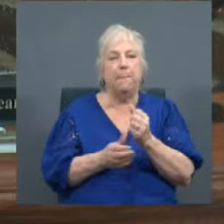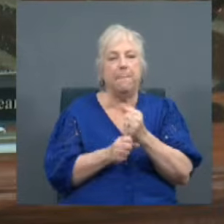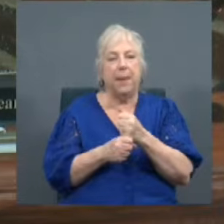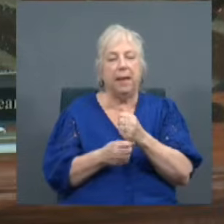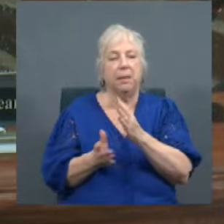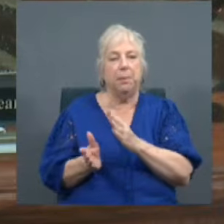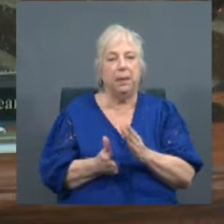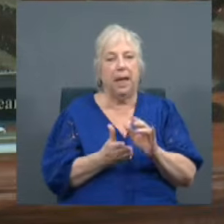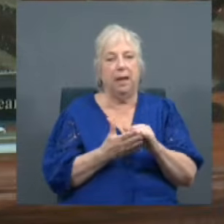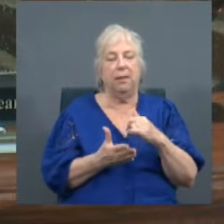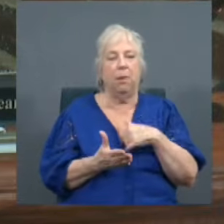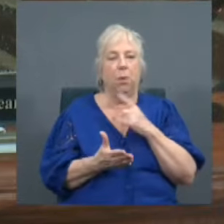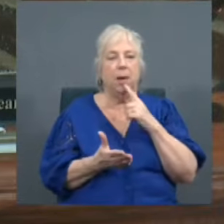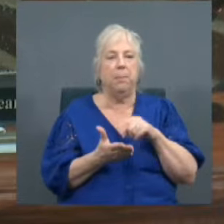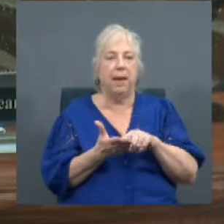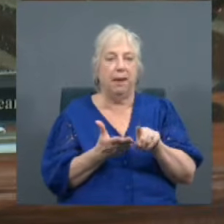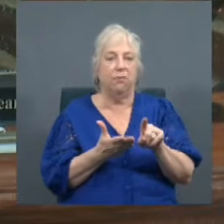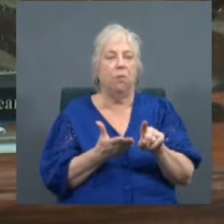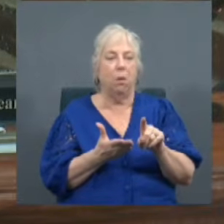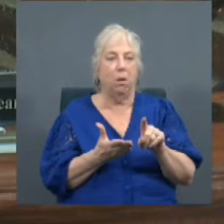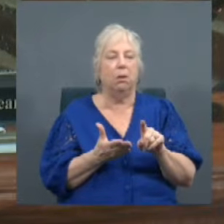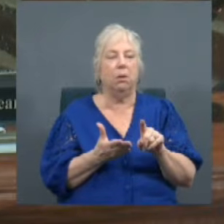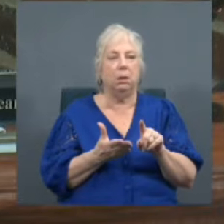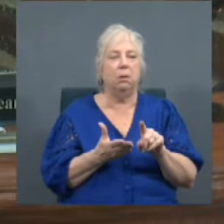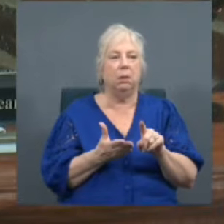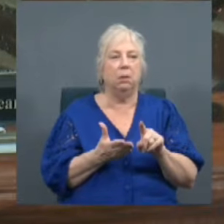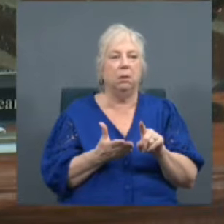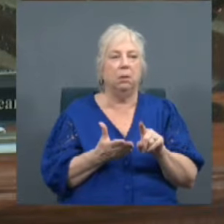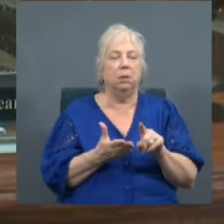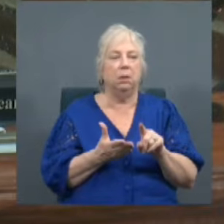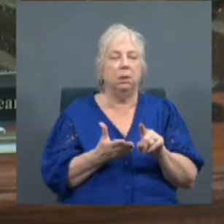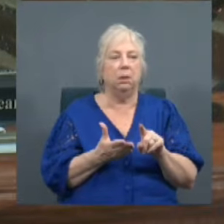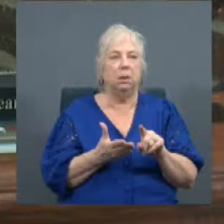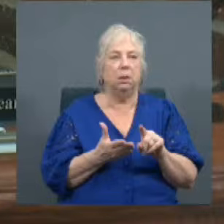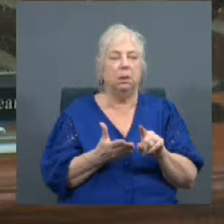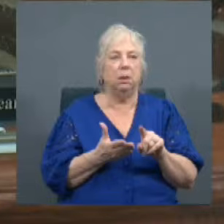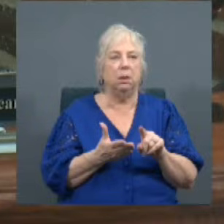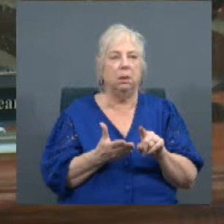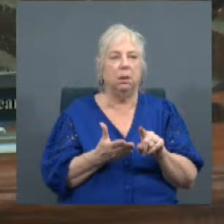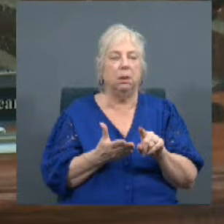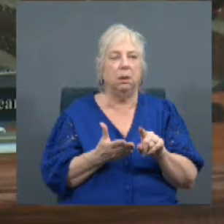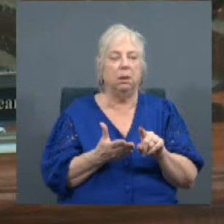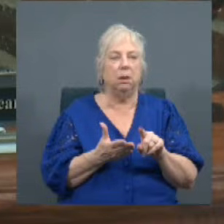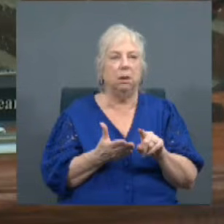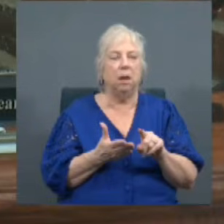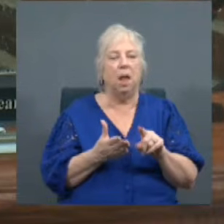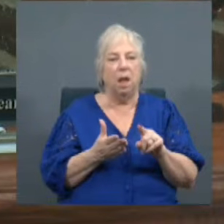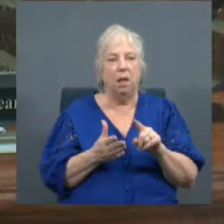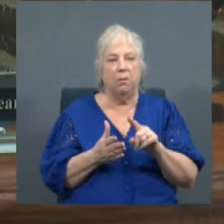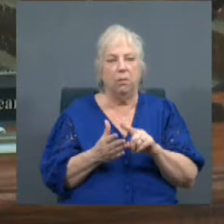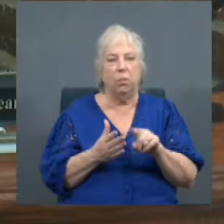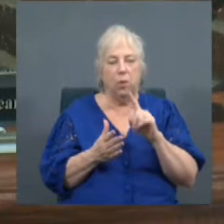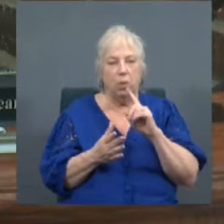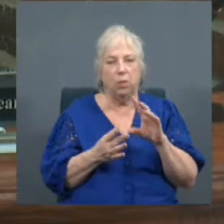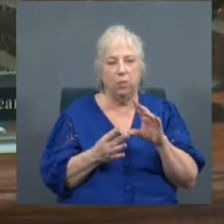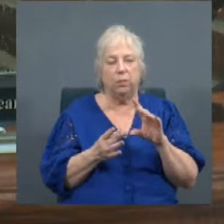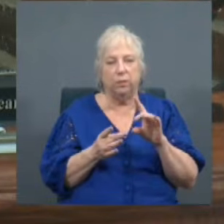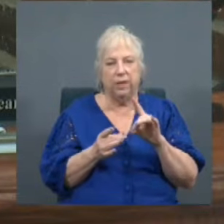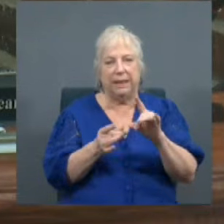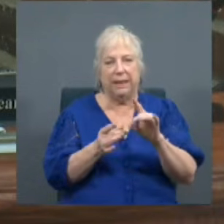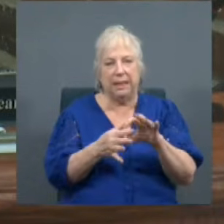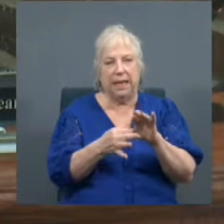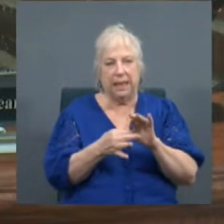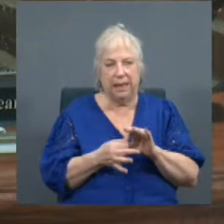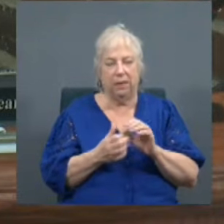we ended up paying for getting facilitating where you get to the Little Rock. So all of that,